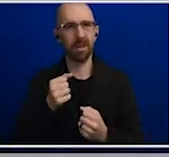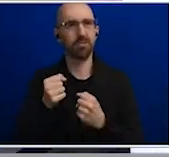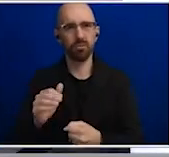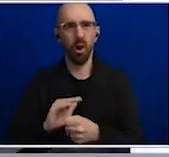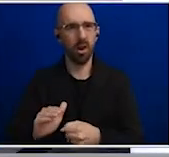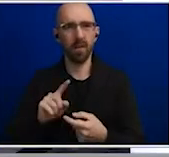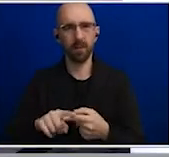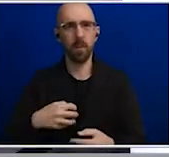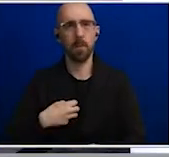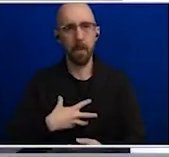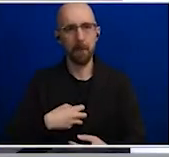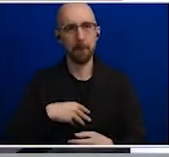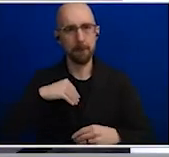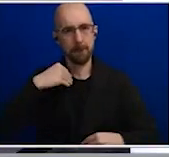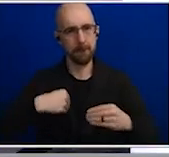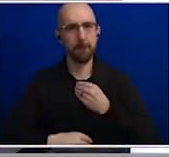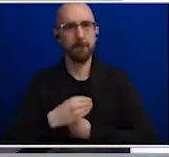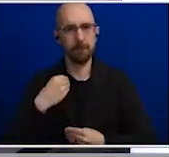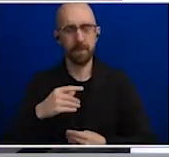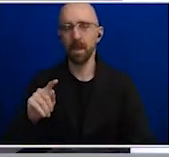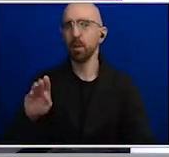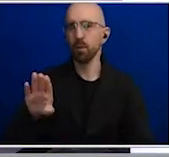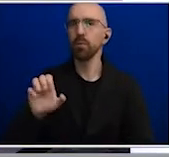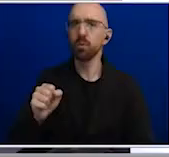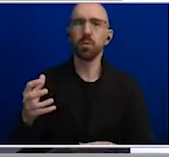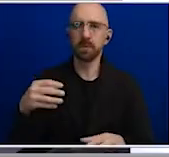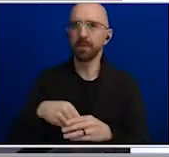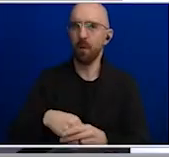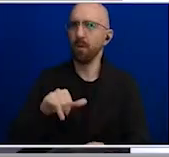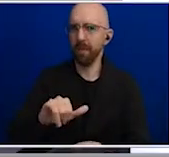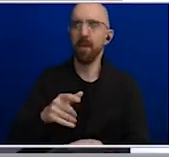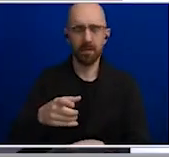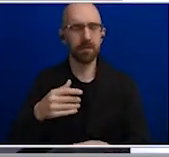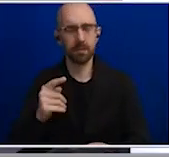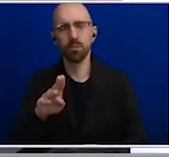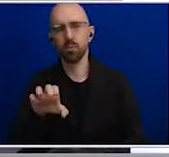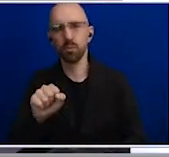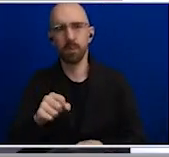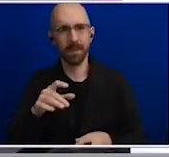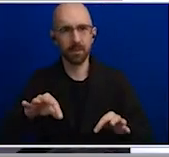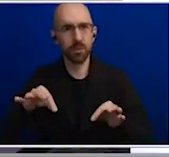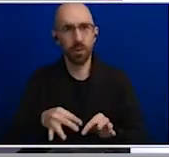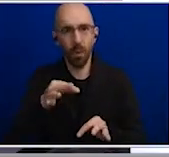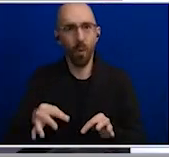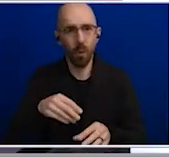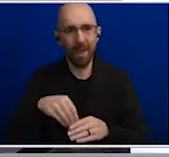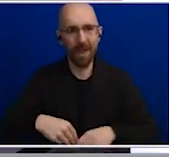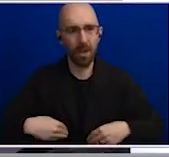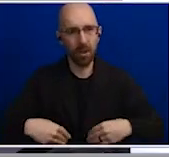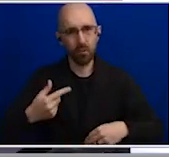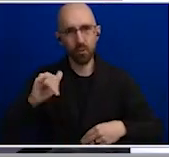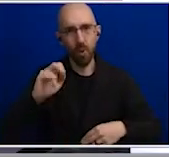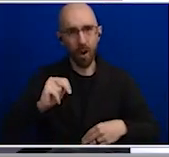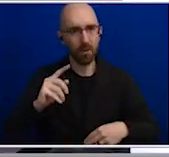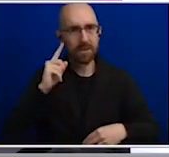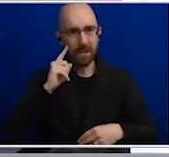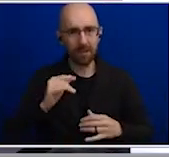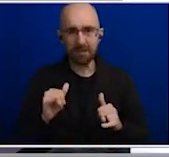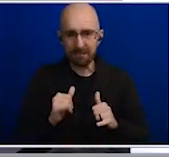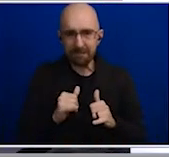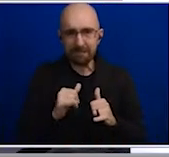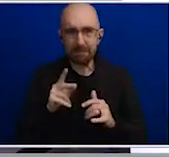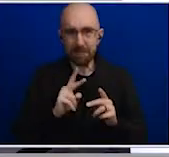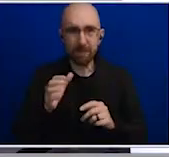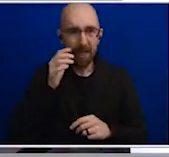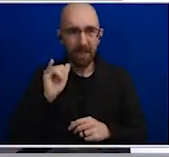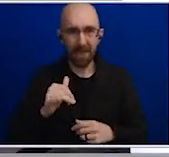That's where the tubes come in. That's where the tubes come in. Through sewn, as you say, into your groin, which sounds, when people hear that, it sounds so uncomfortable, but